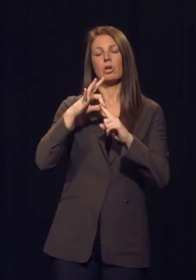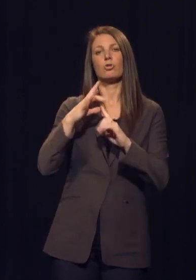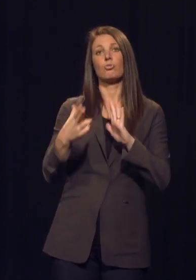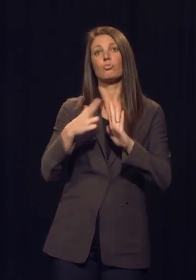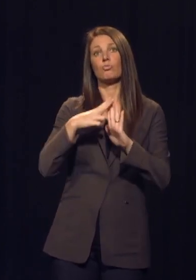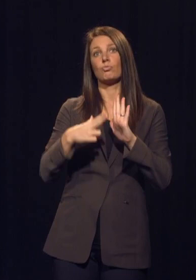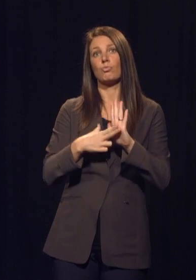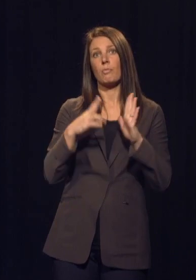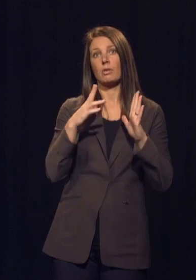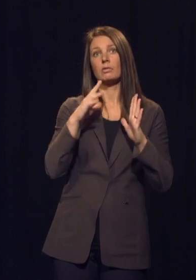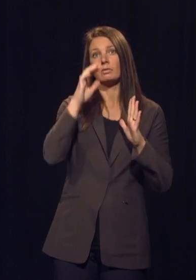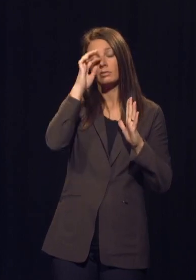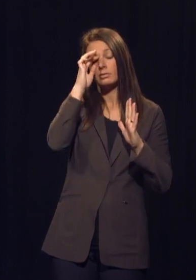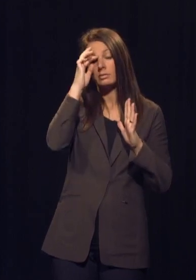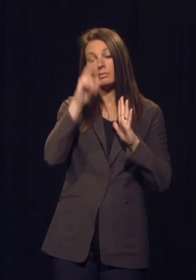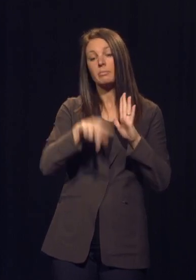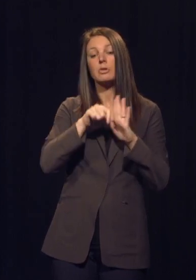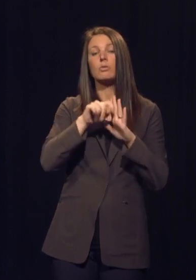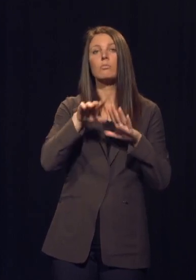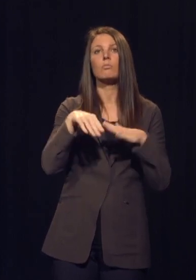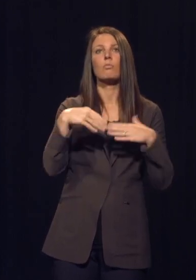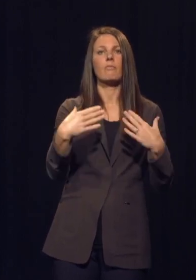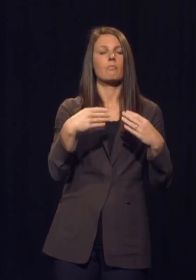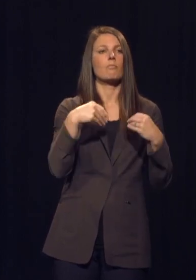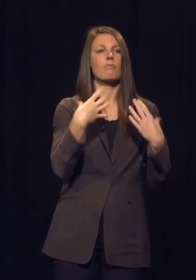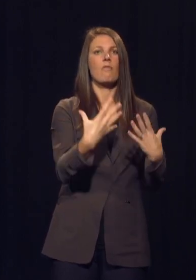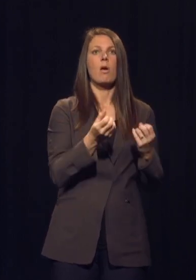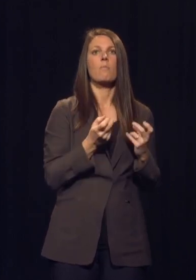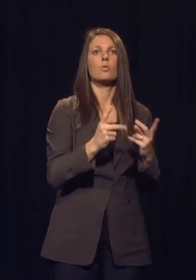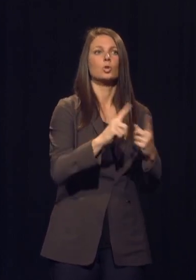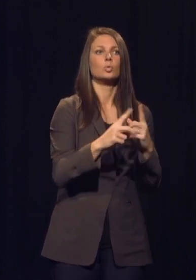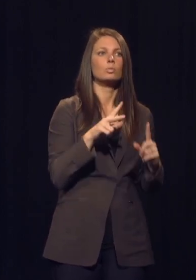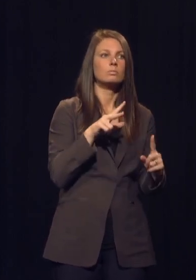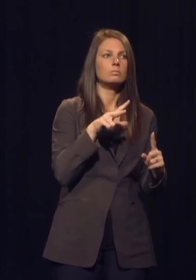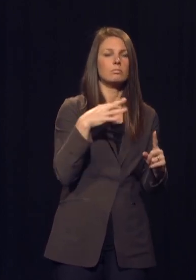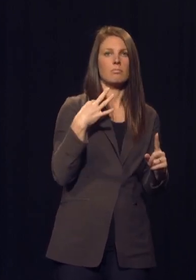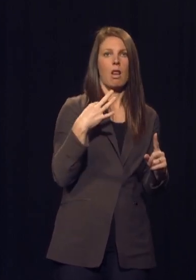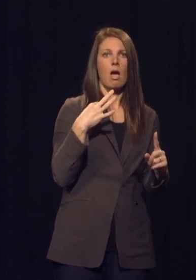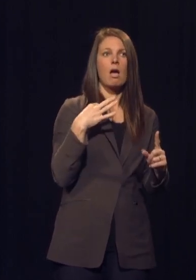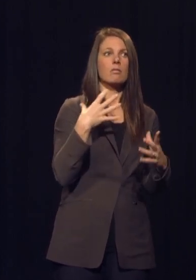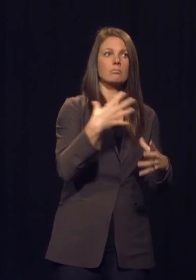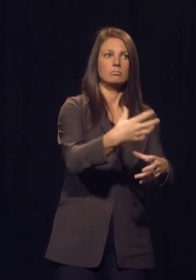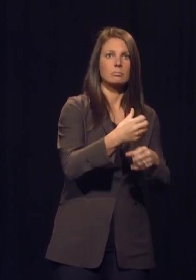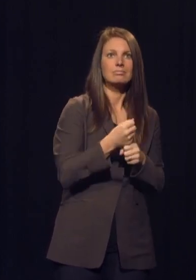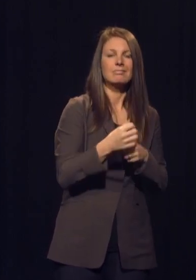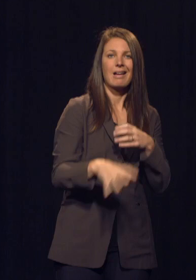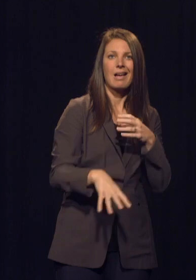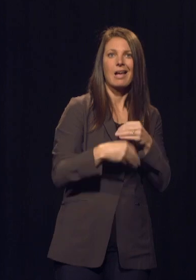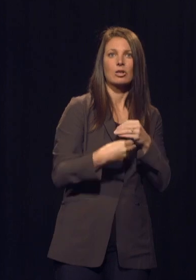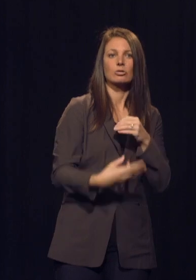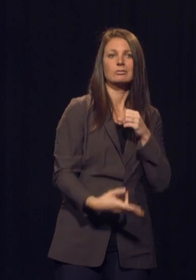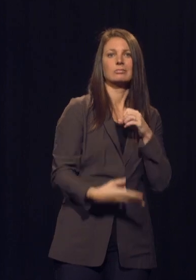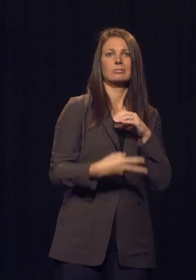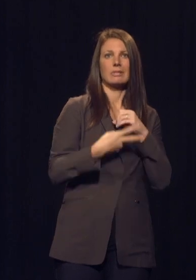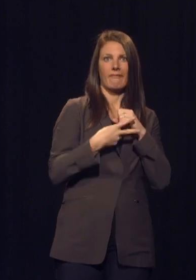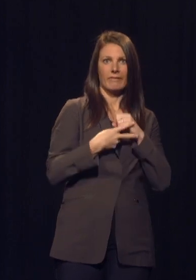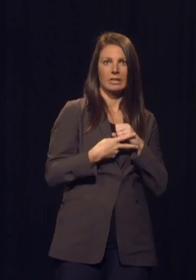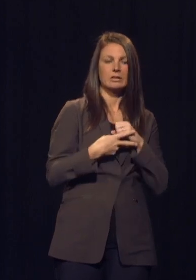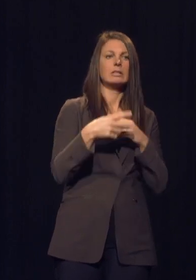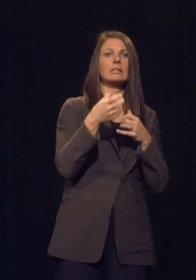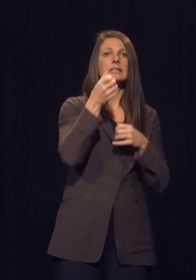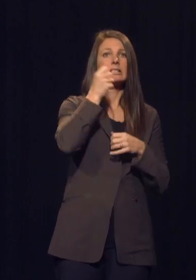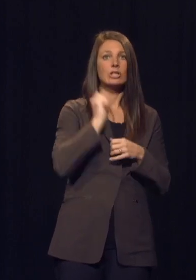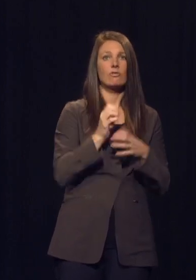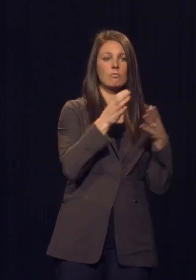American Rescue Plan provided her the opportunity to apply and obtain an extra savings silver plan. Had it not been for